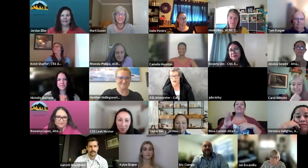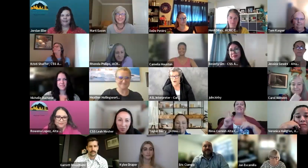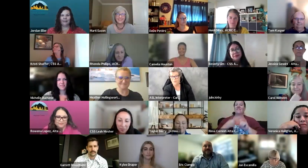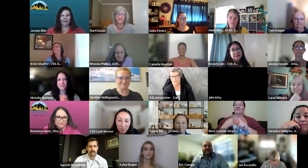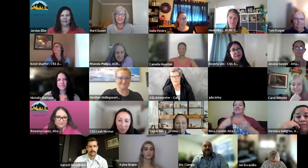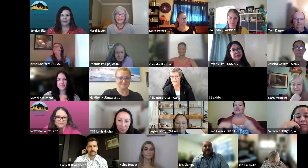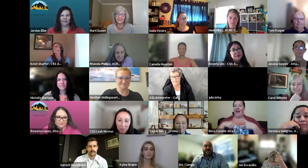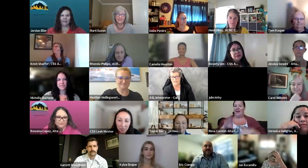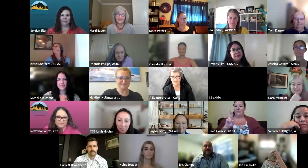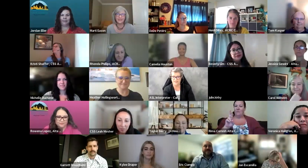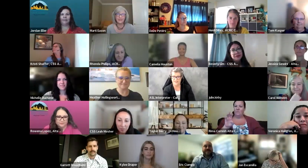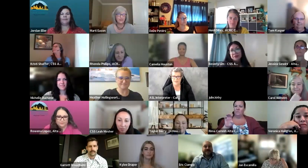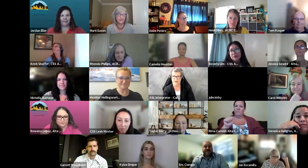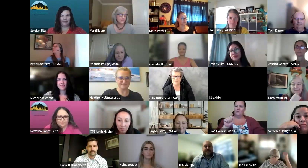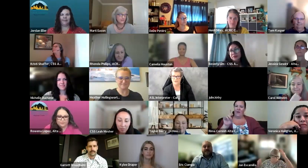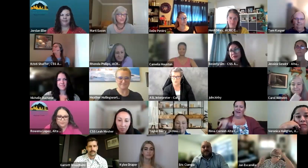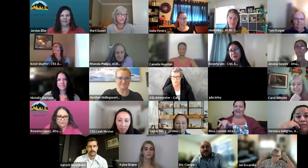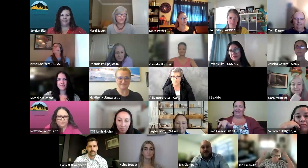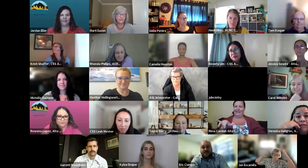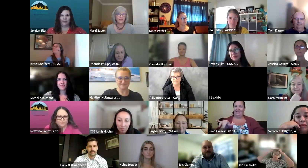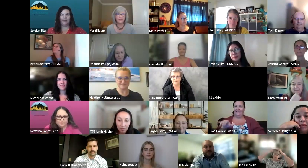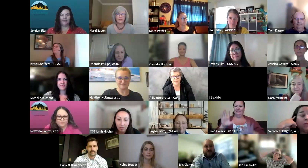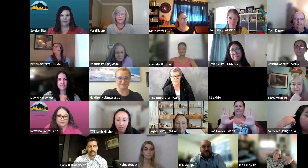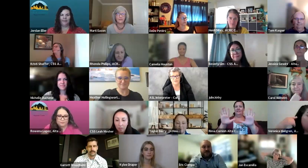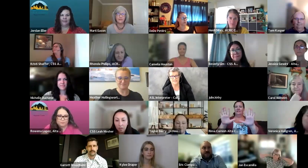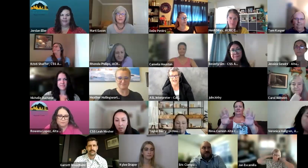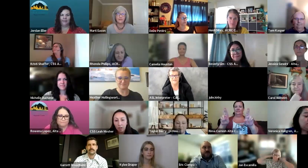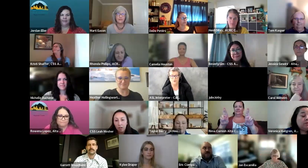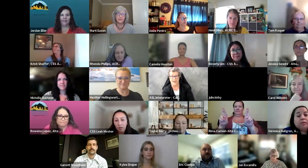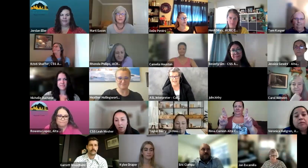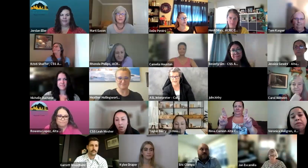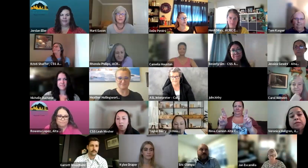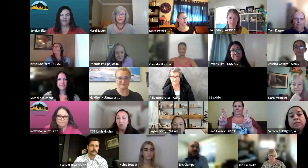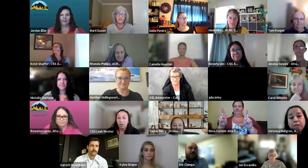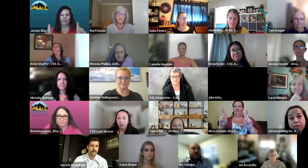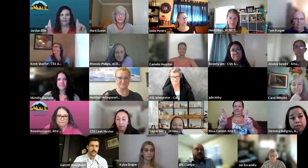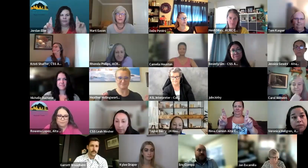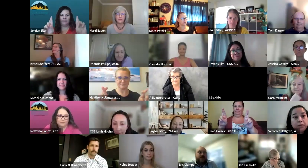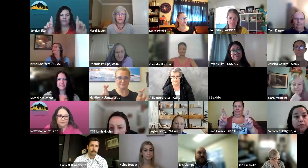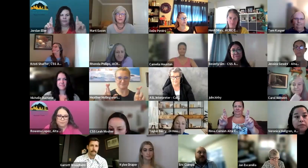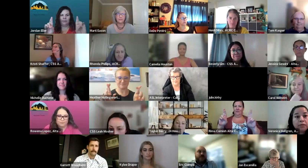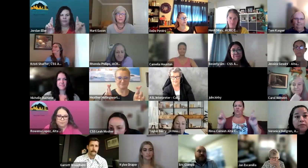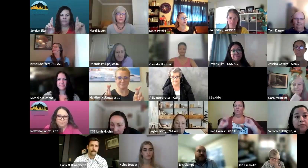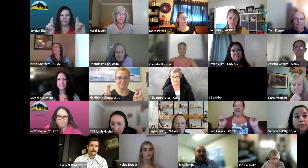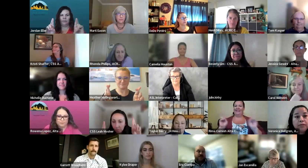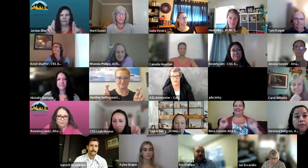So along with continuing the theme of school, so the sign for ready.